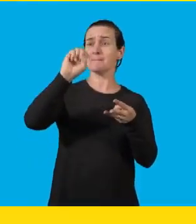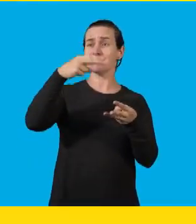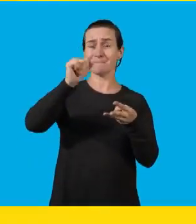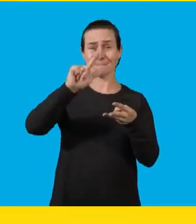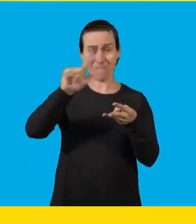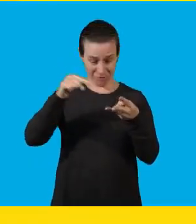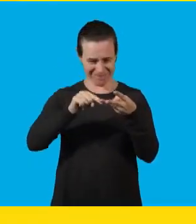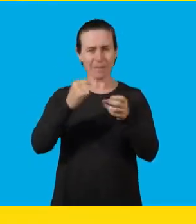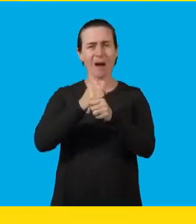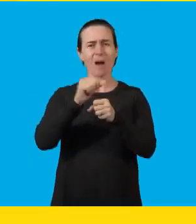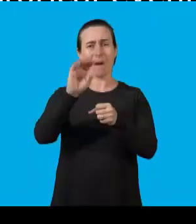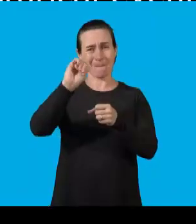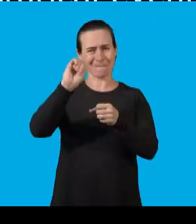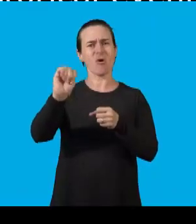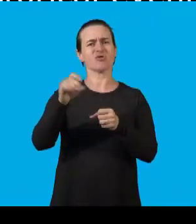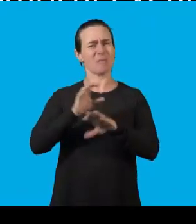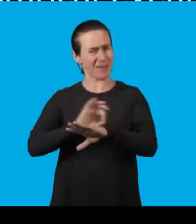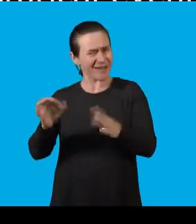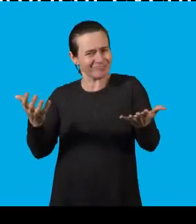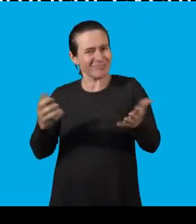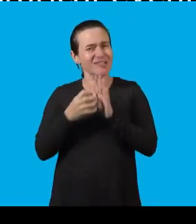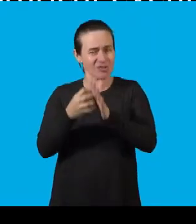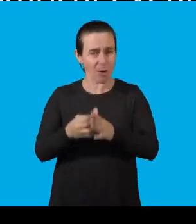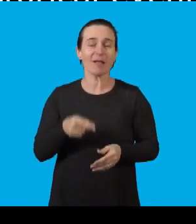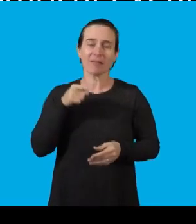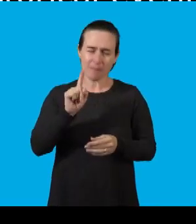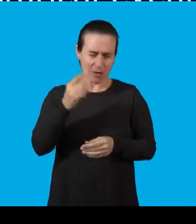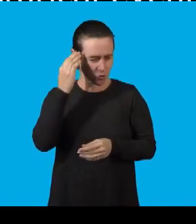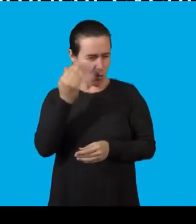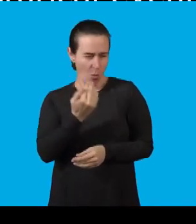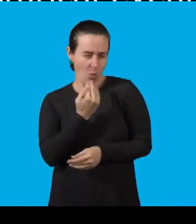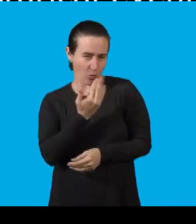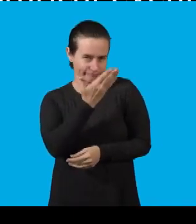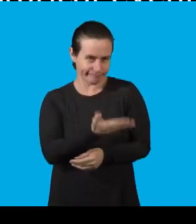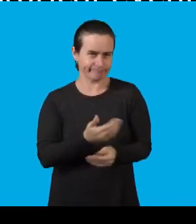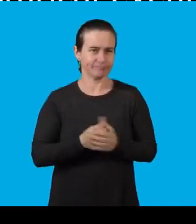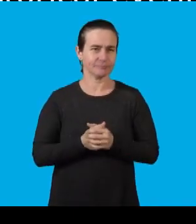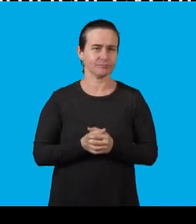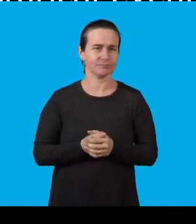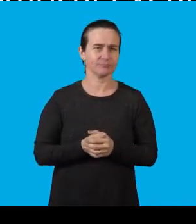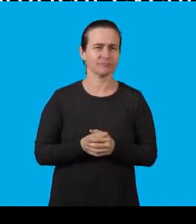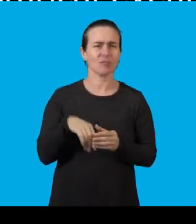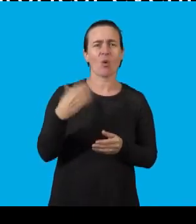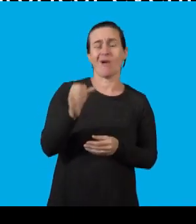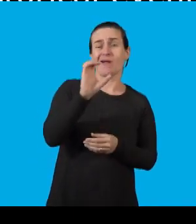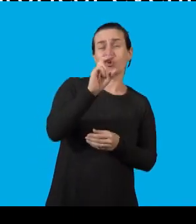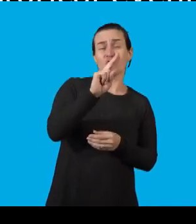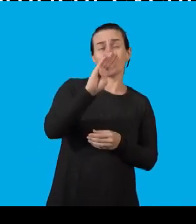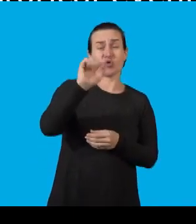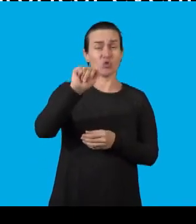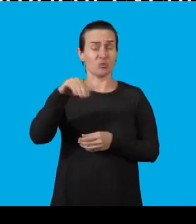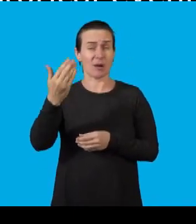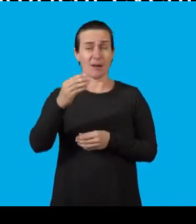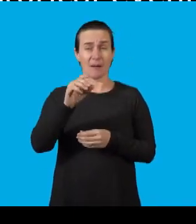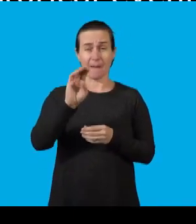they do? So what were their actions? That is how you interpret the sources. Khrushchev, if you're doing the Cuban Missile